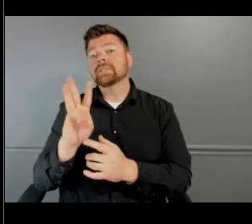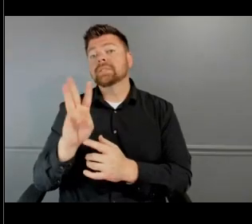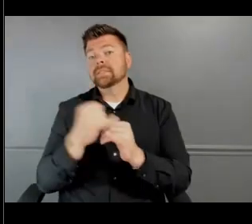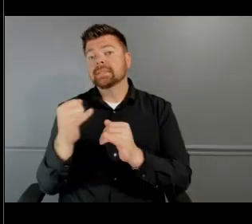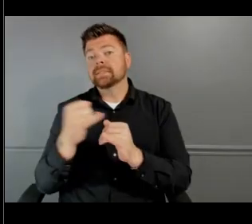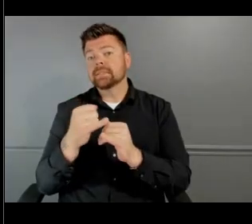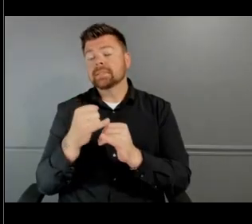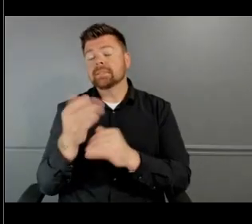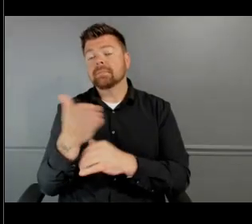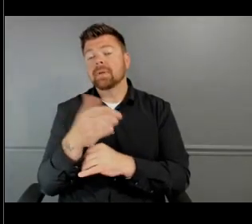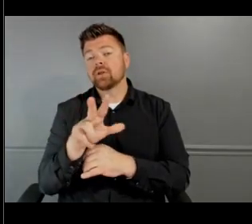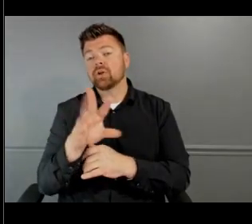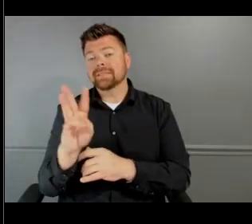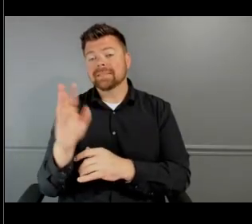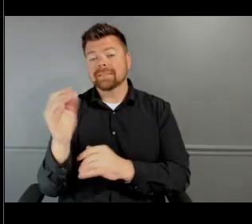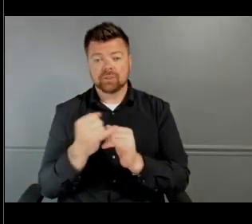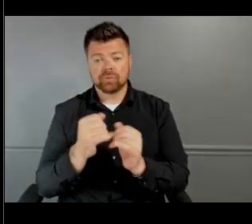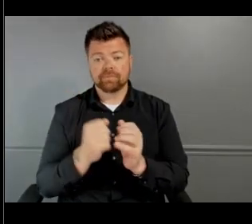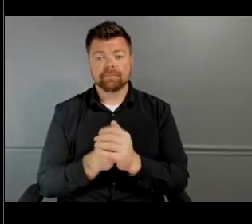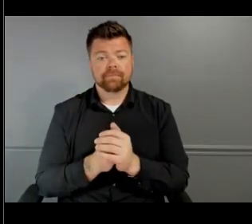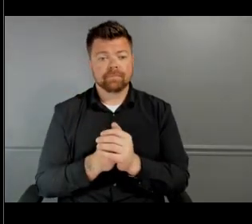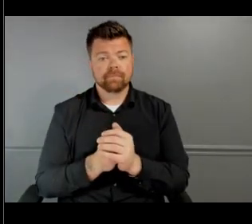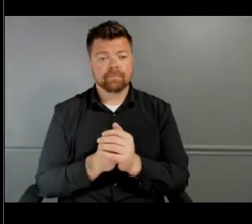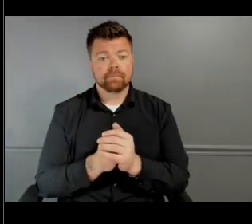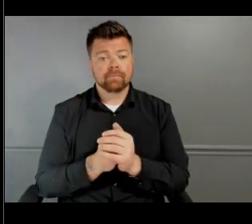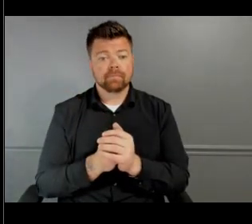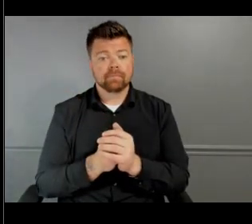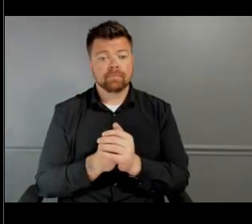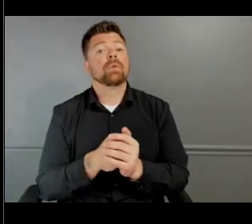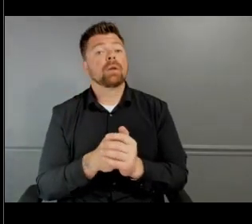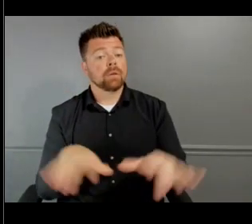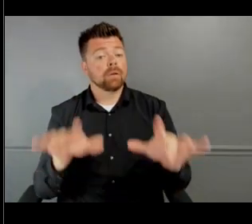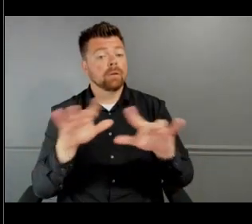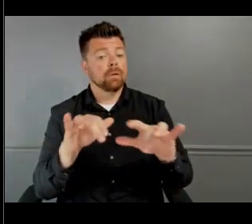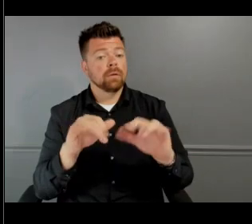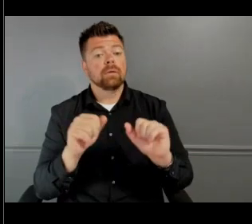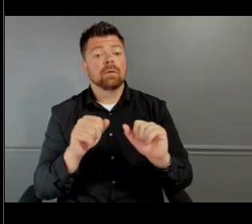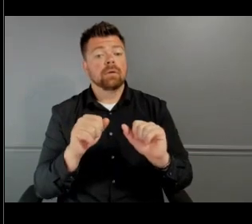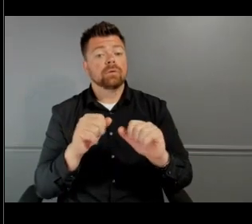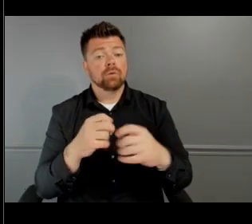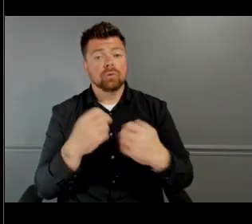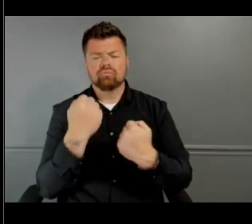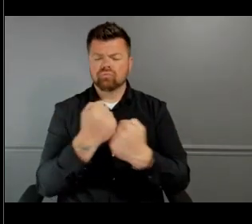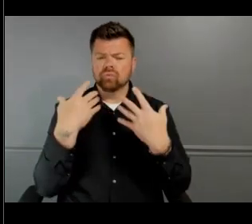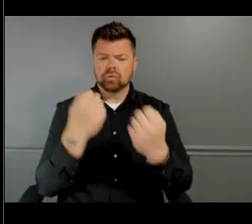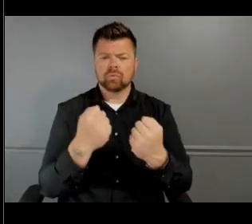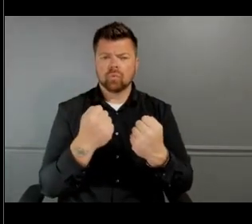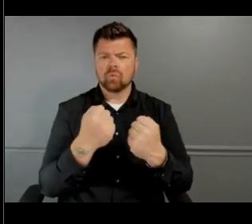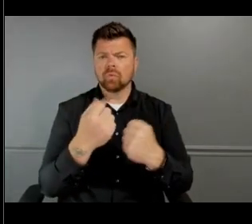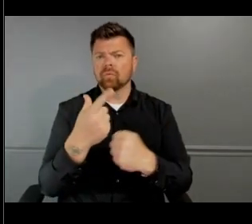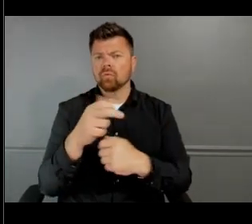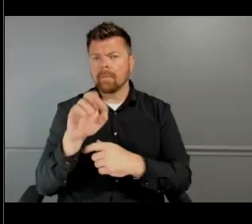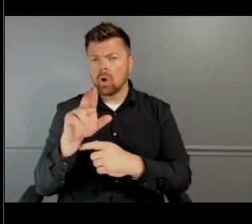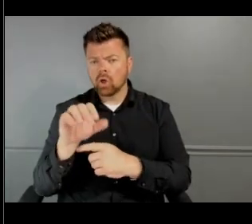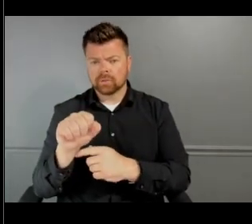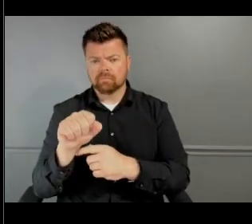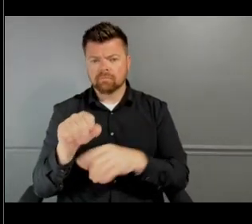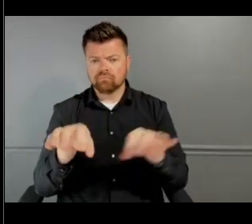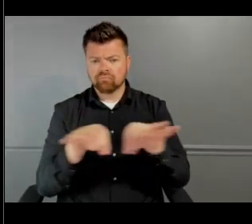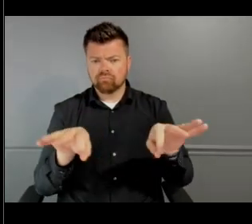by 36 inches, in addition to the reinforcing for the grab bars,